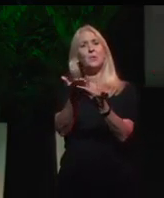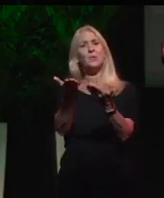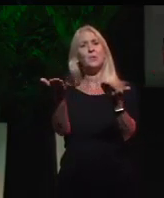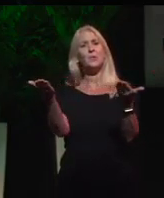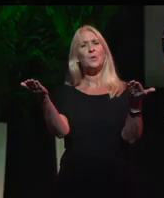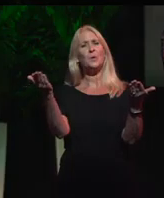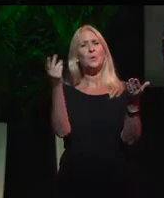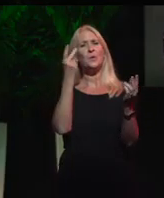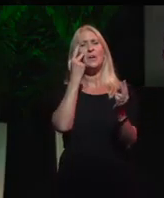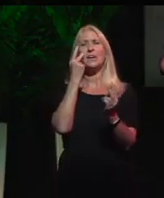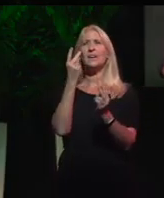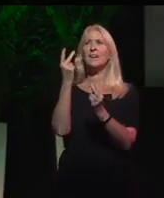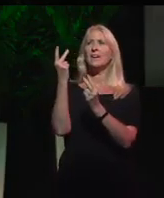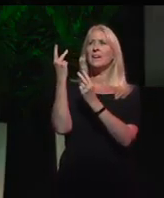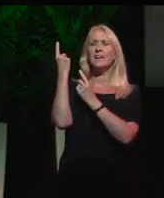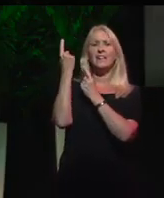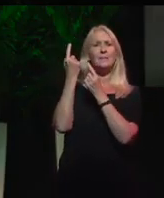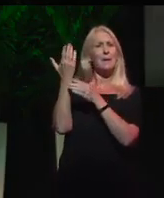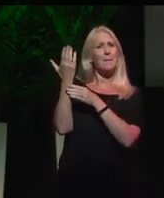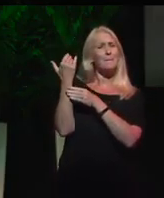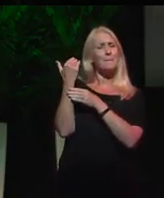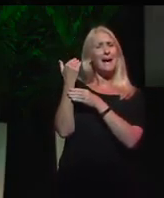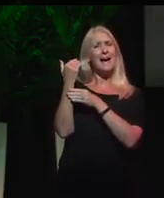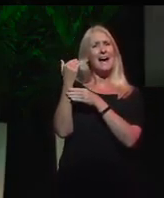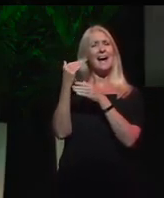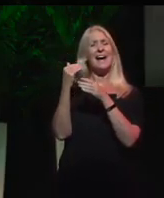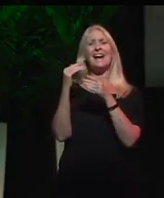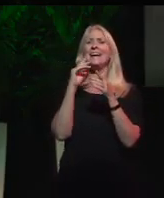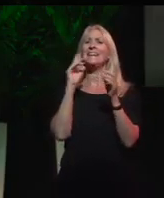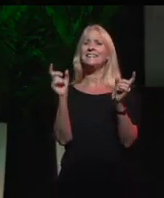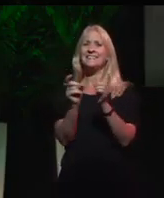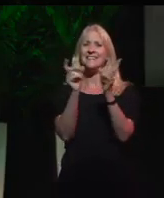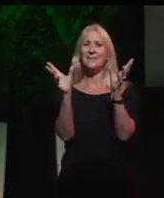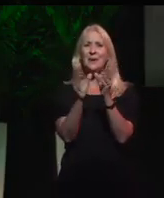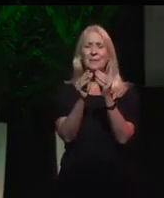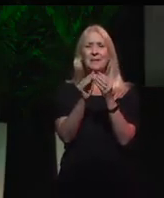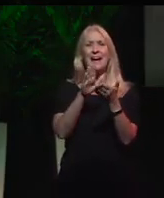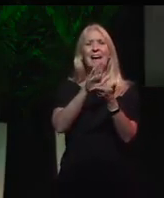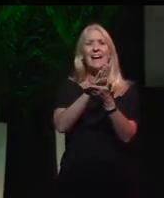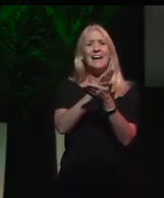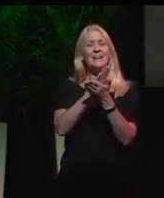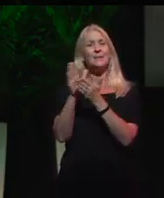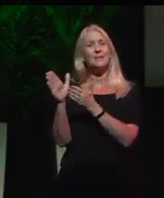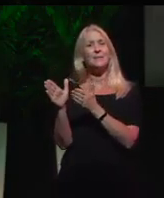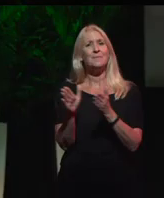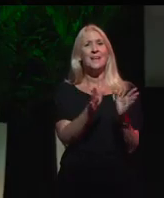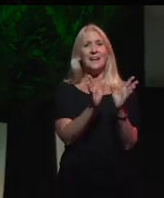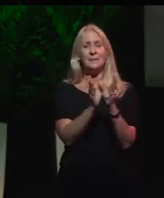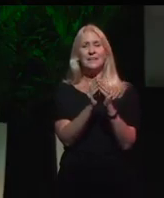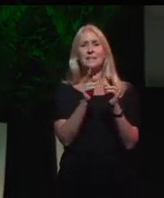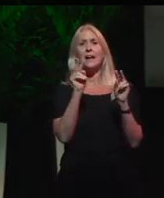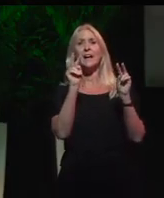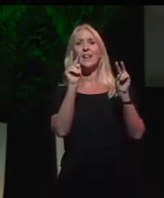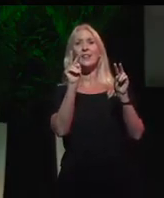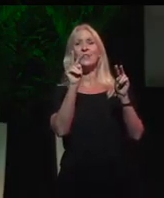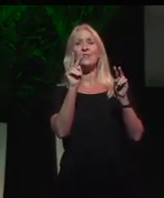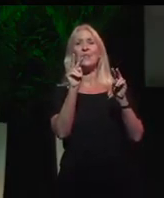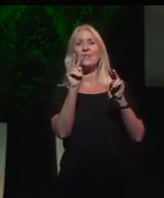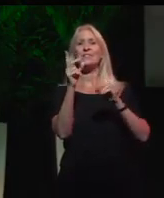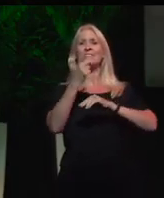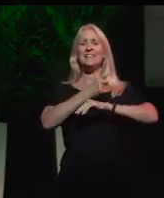recollect past convocations, academic plenaries, and I look forward to the day when we can